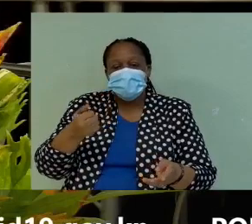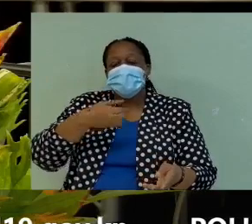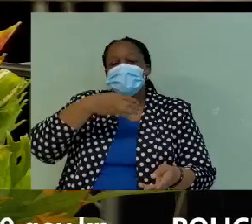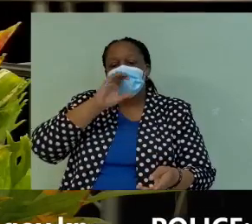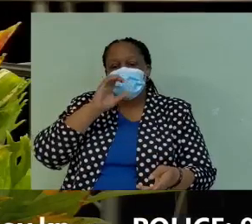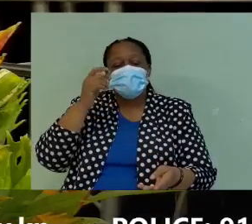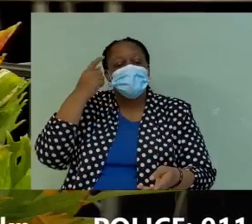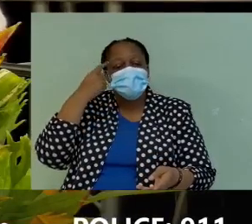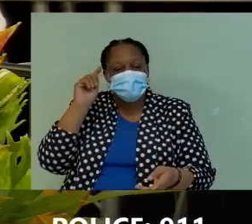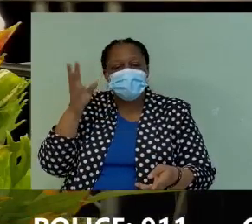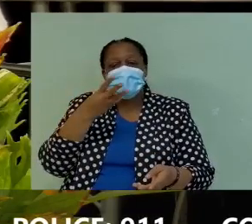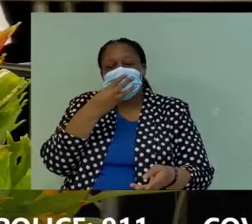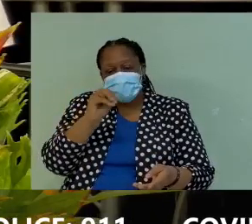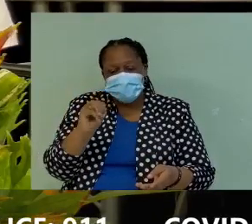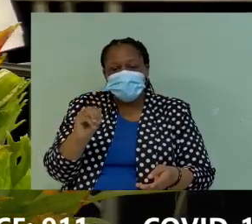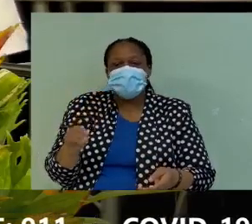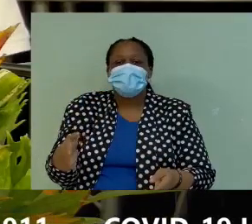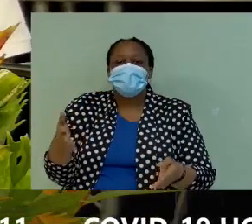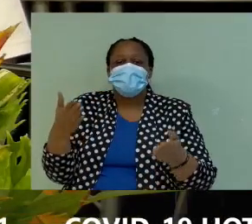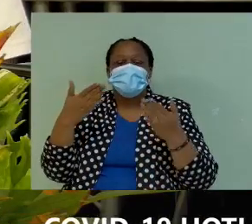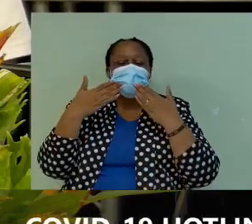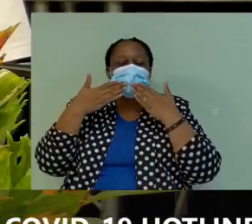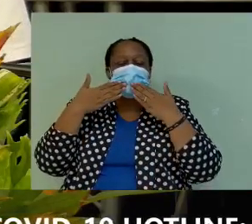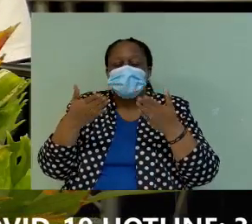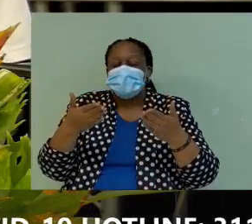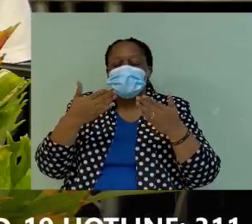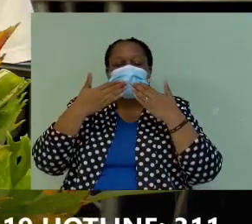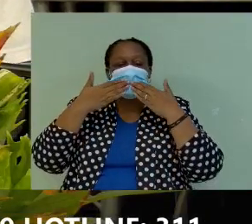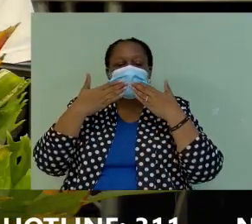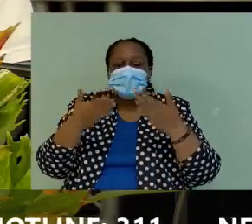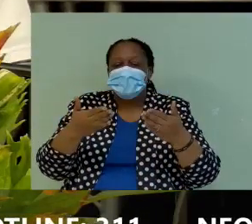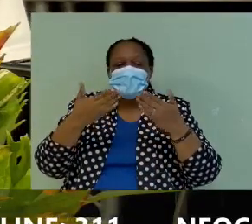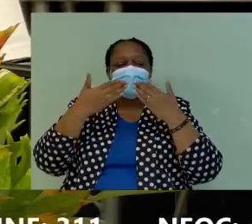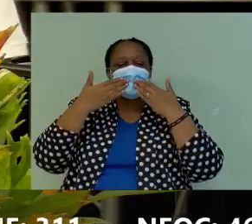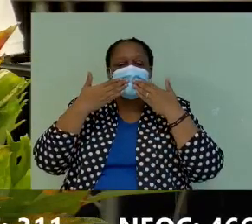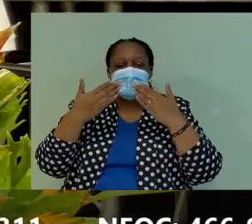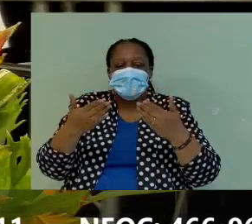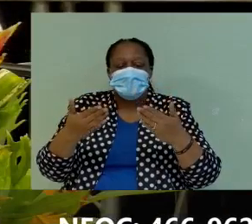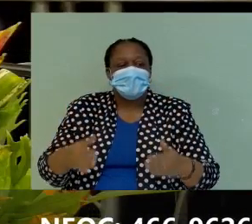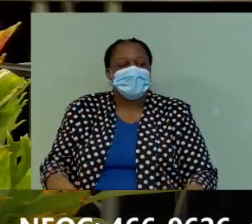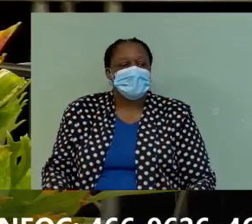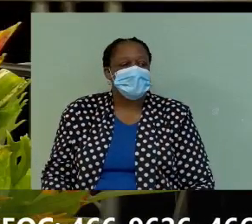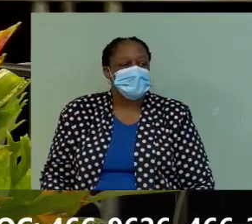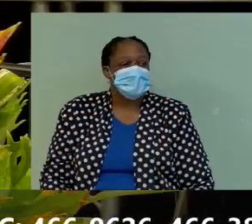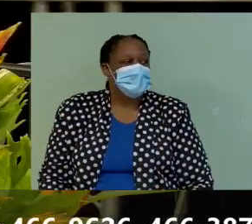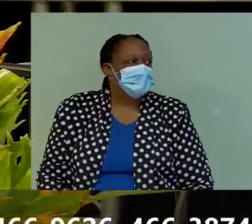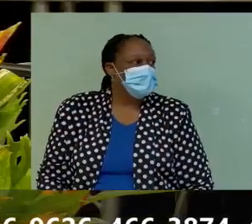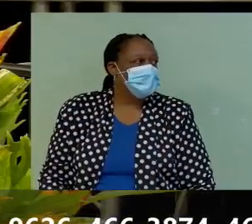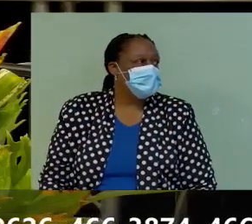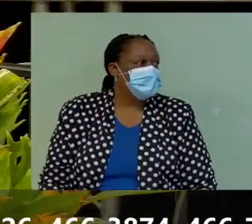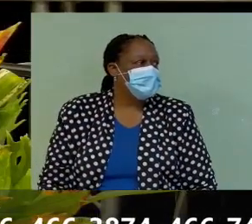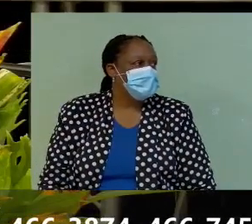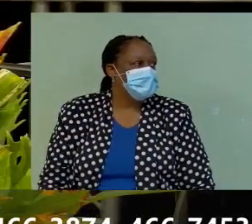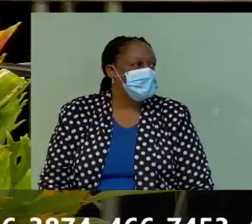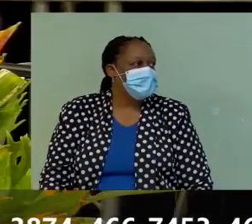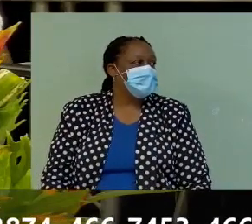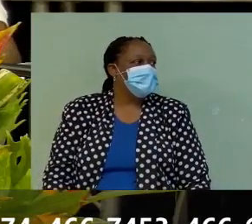in quarantine. Denise, a heartfelt thank you from me and also from the parents, and most of